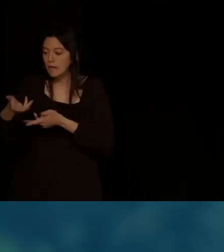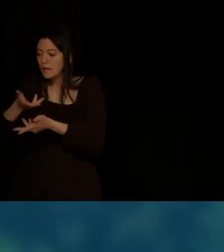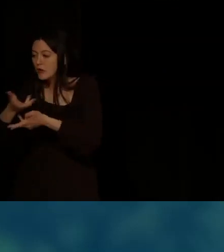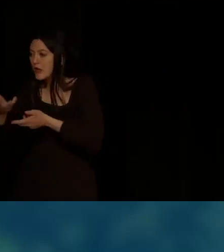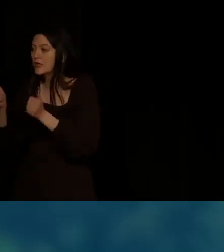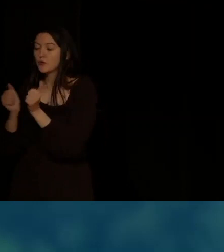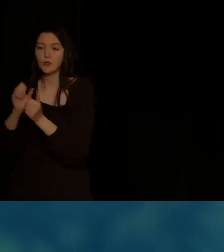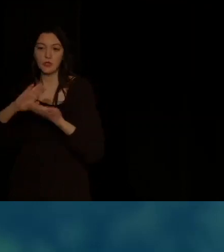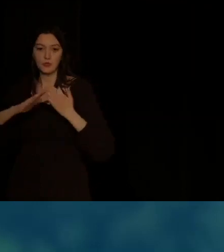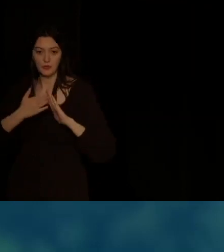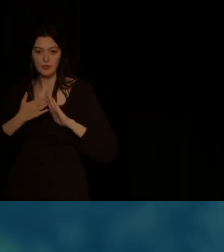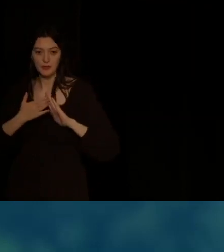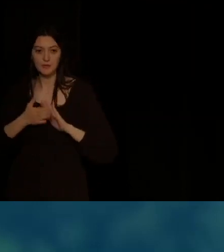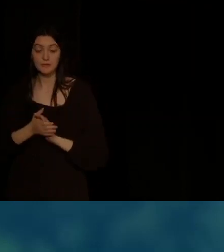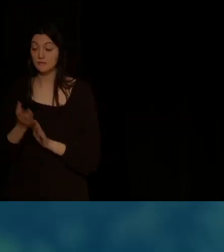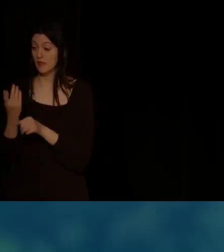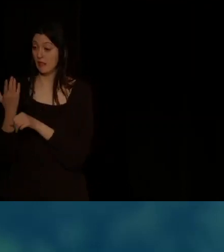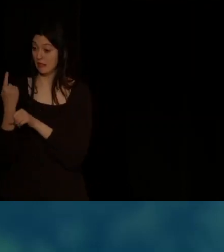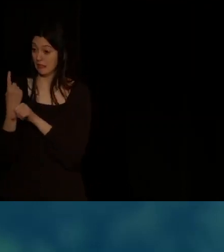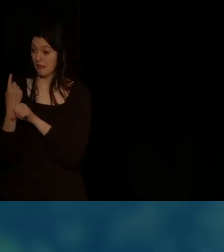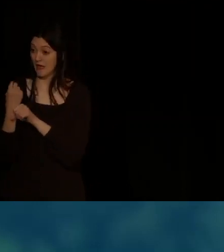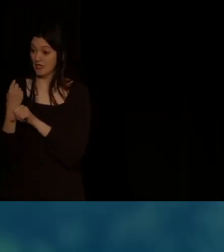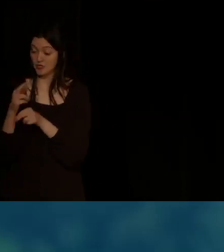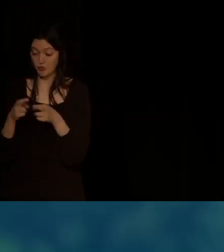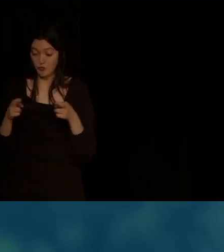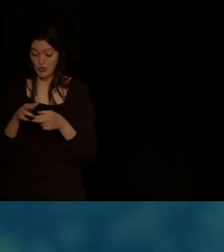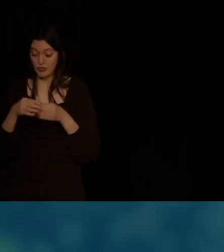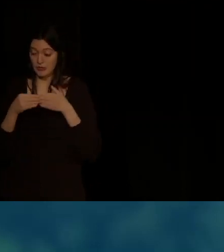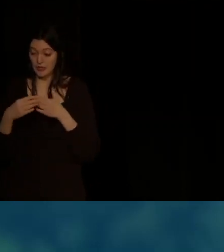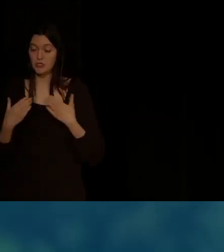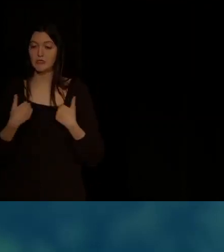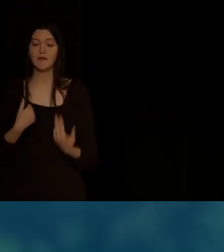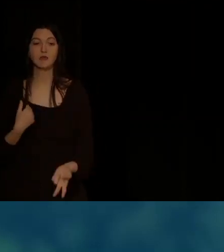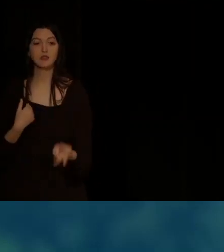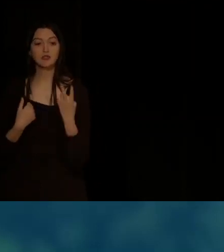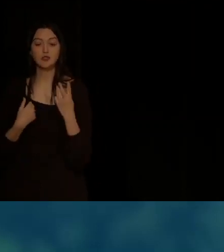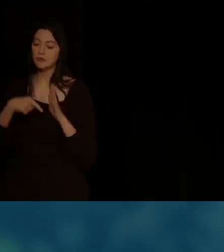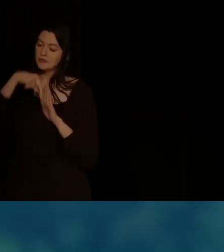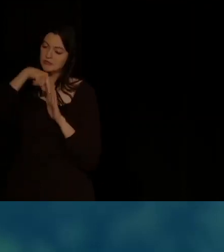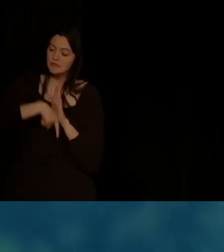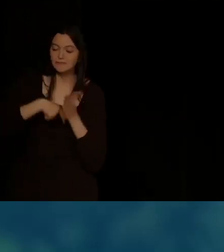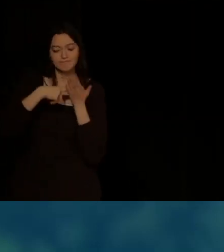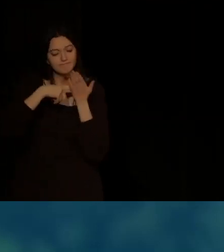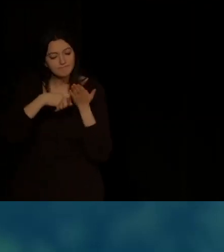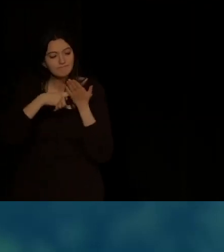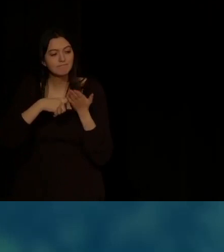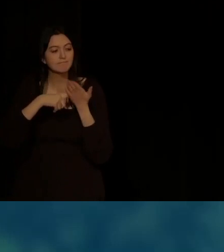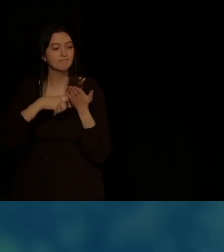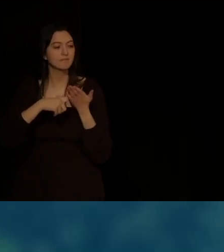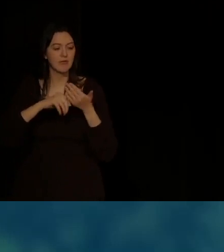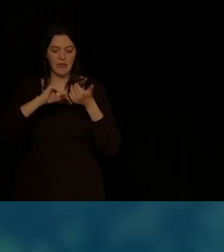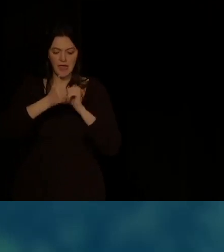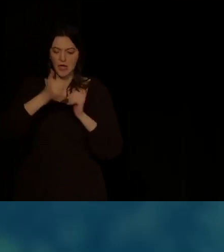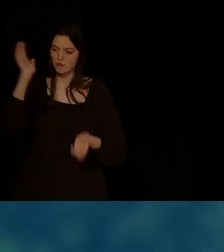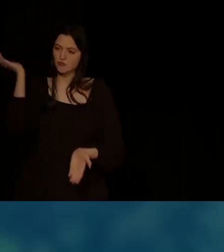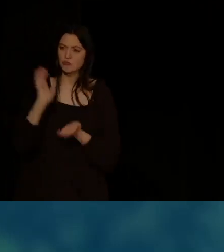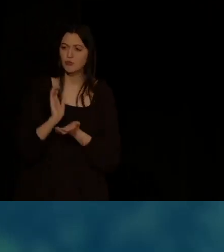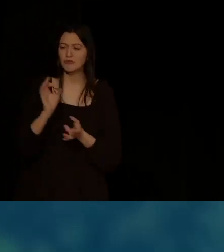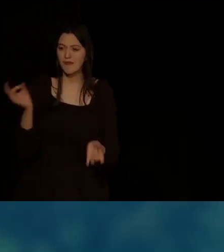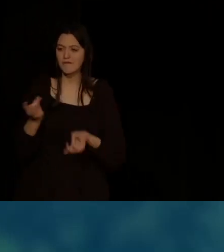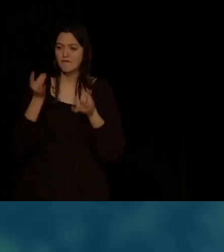community. Last year, regional leaders gathered to have 2 deep dive discussions on how to reduce violent